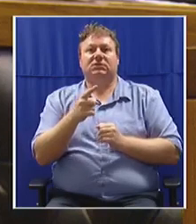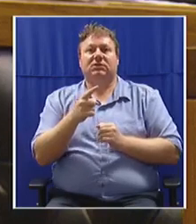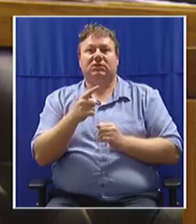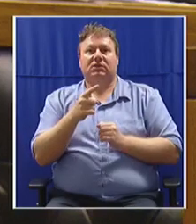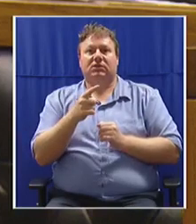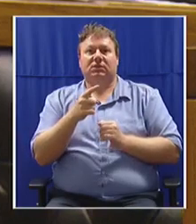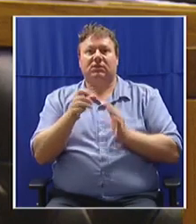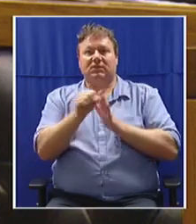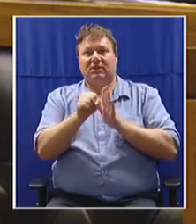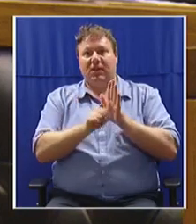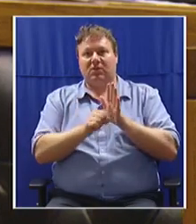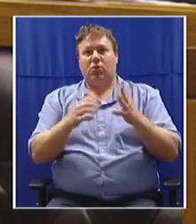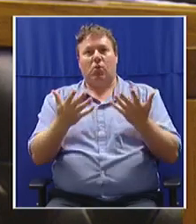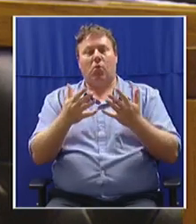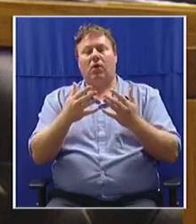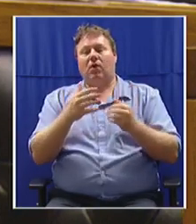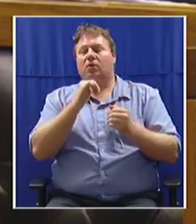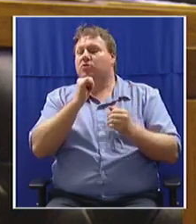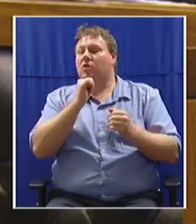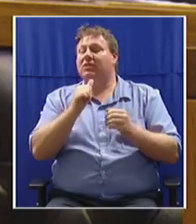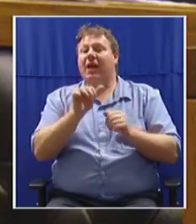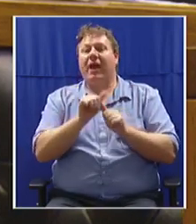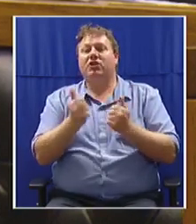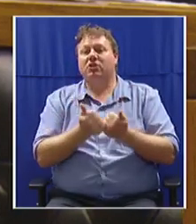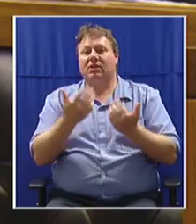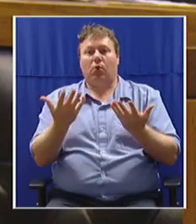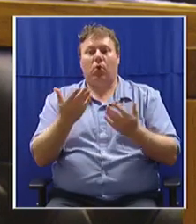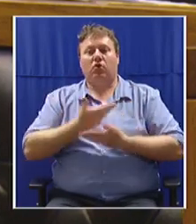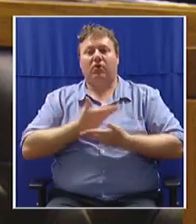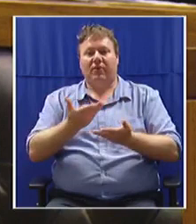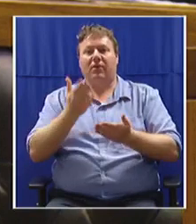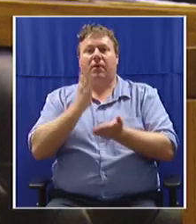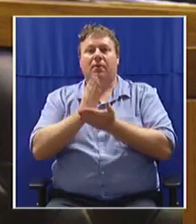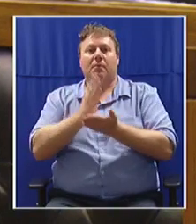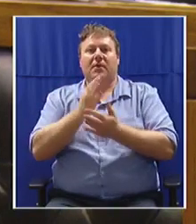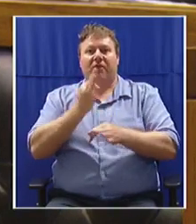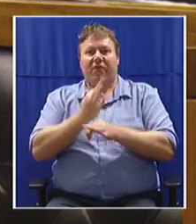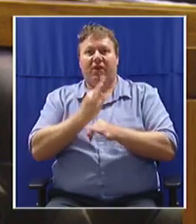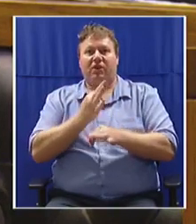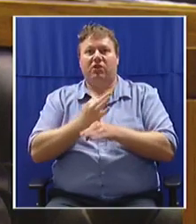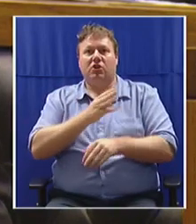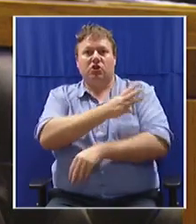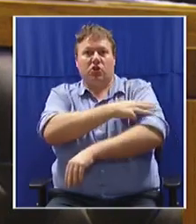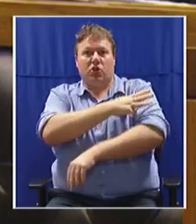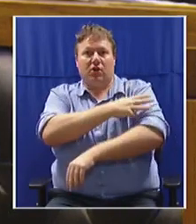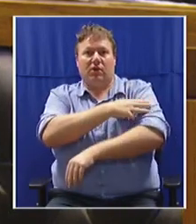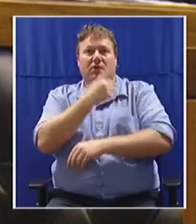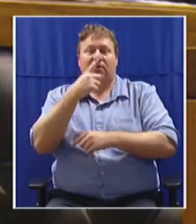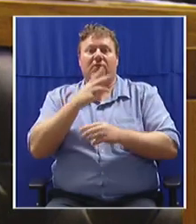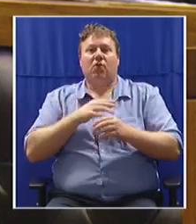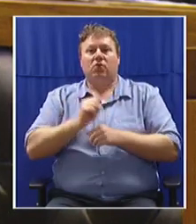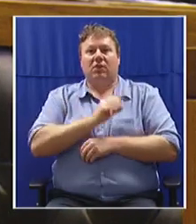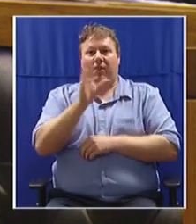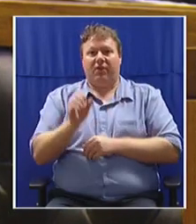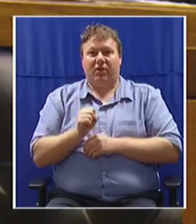the agency or the service, to perform any function with regard to the security of the Republic